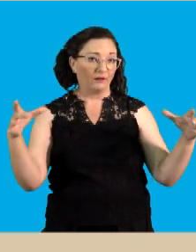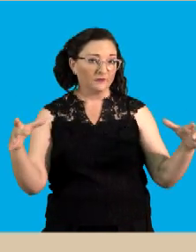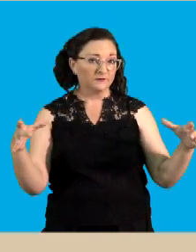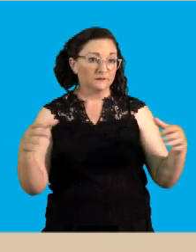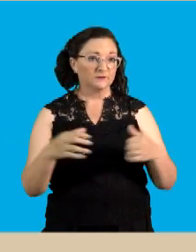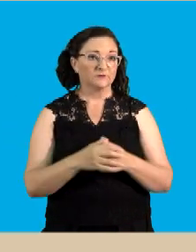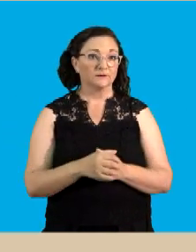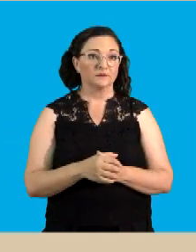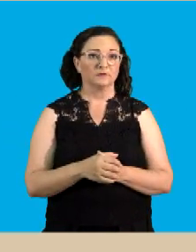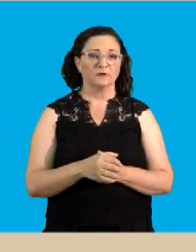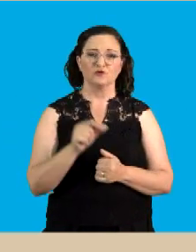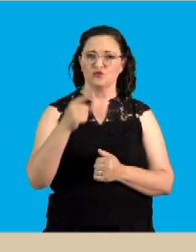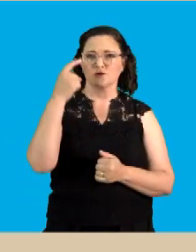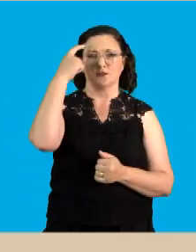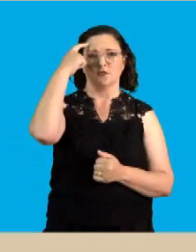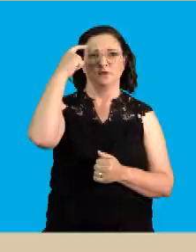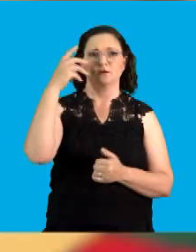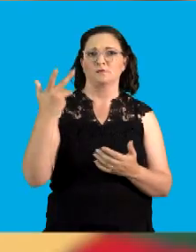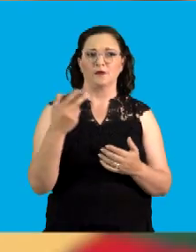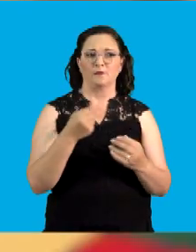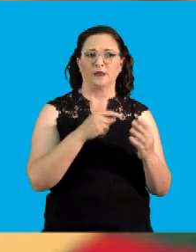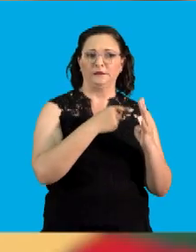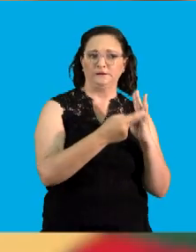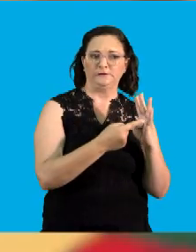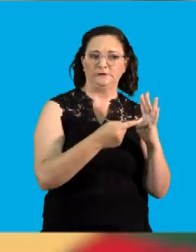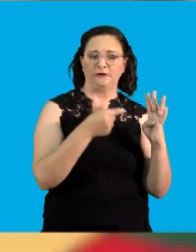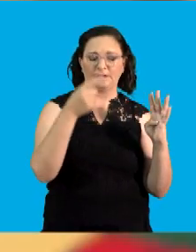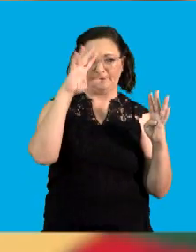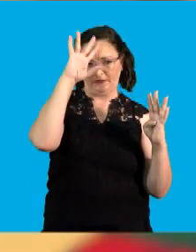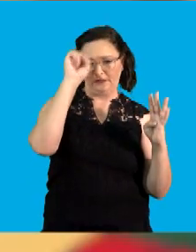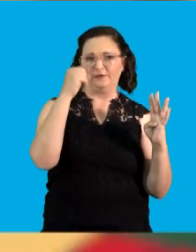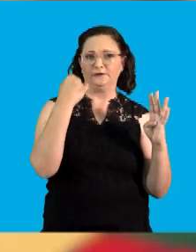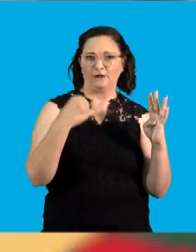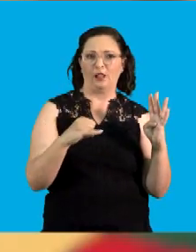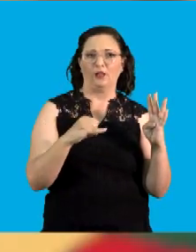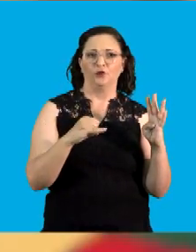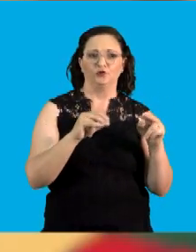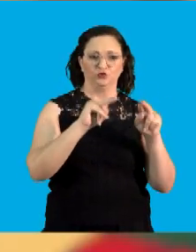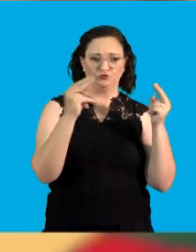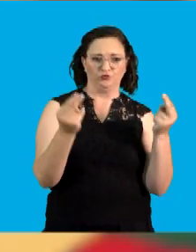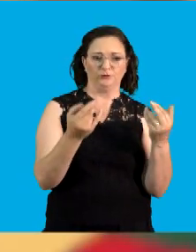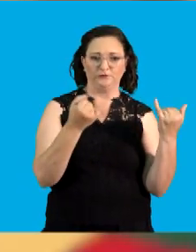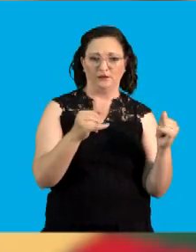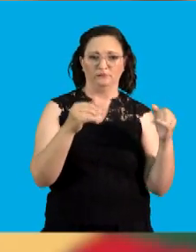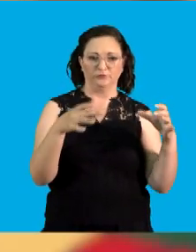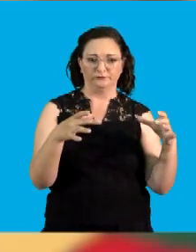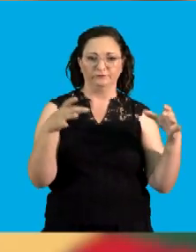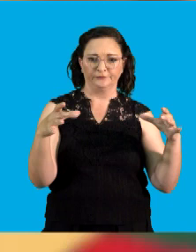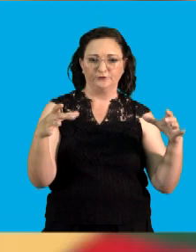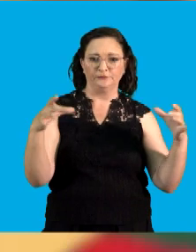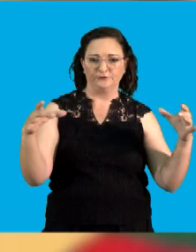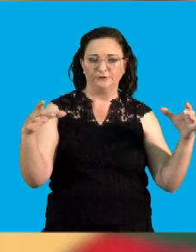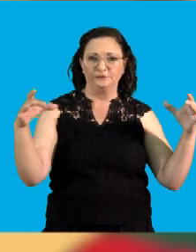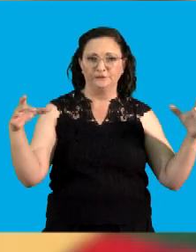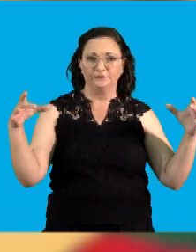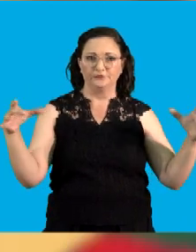be expanding? Isn't it something to think about? If scientists or astronomers believe that the universe keeps on expanding, that means